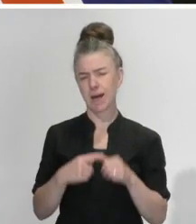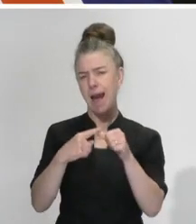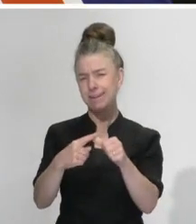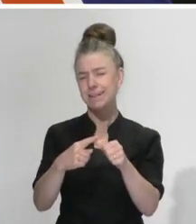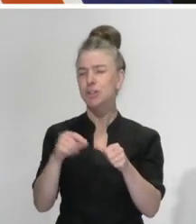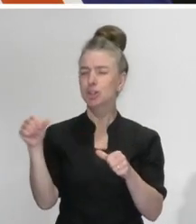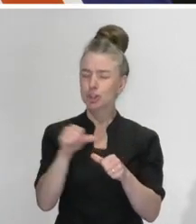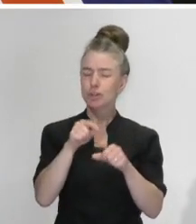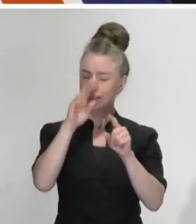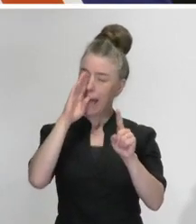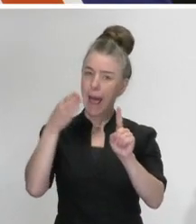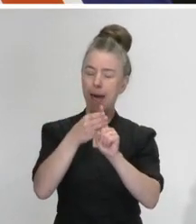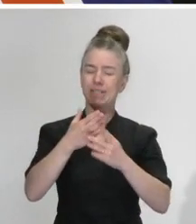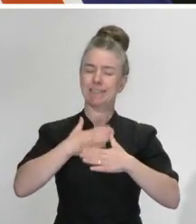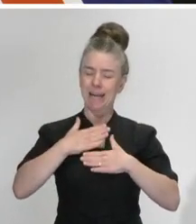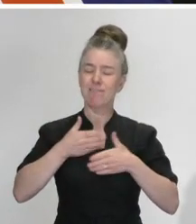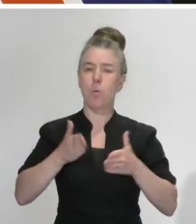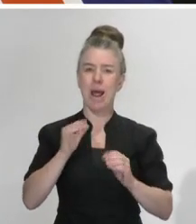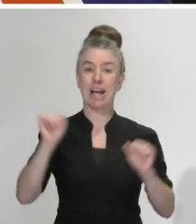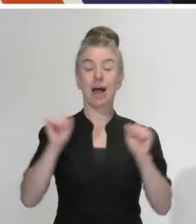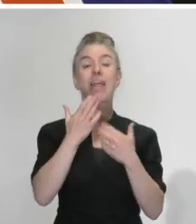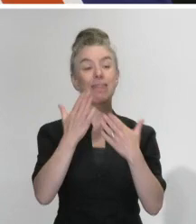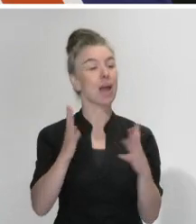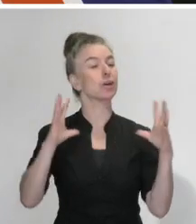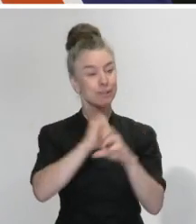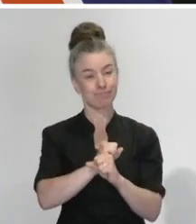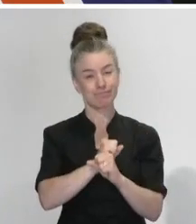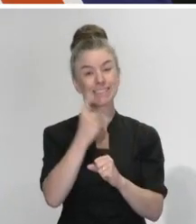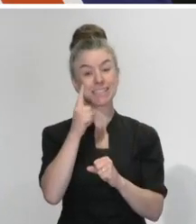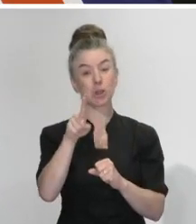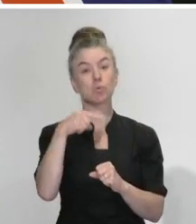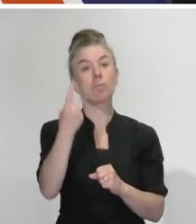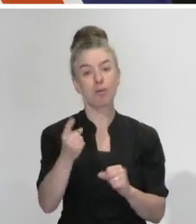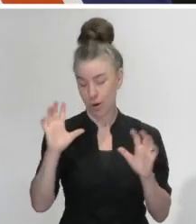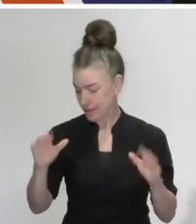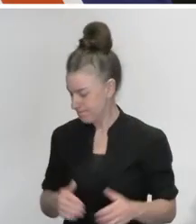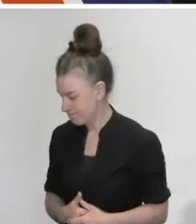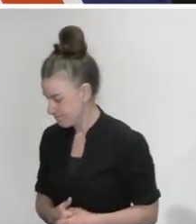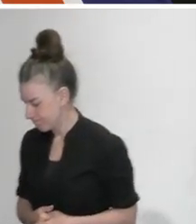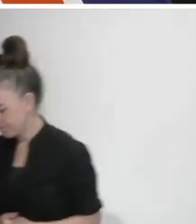safely and locally. I think I can reiterate that point. Thank you very much. We'll see you tomorrow.